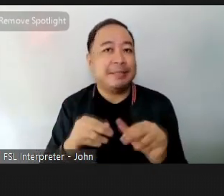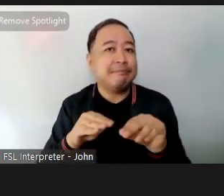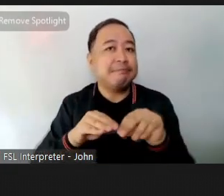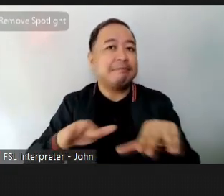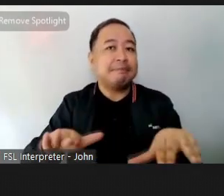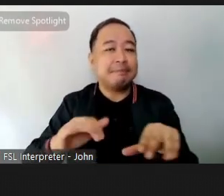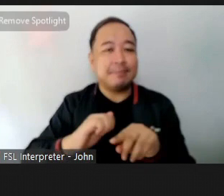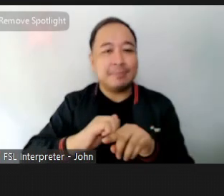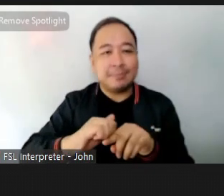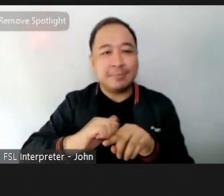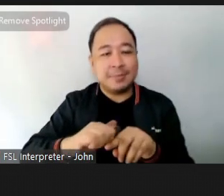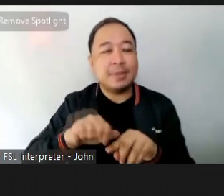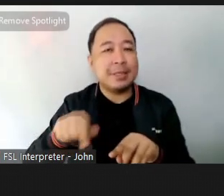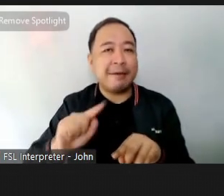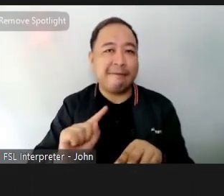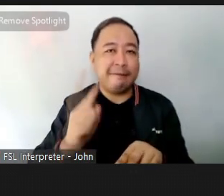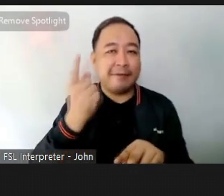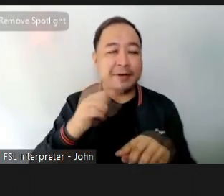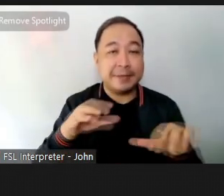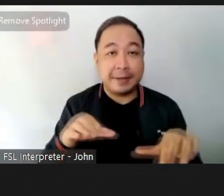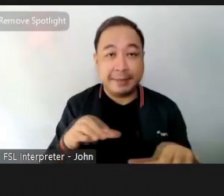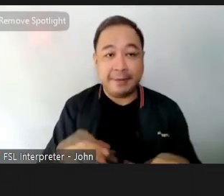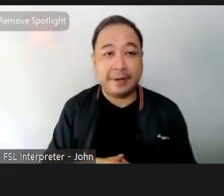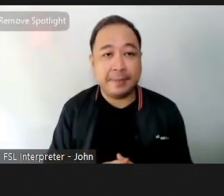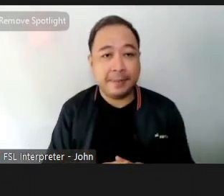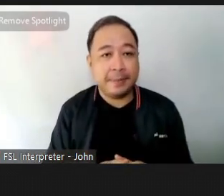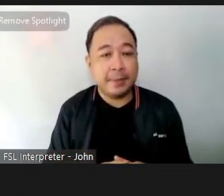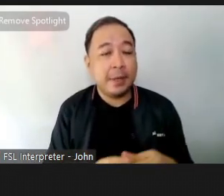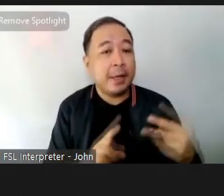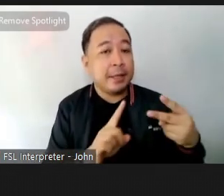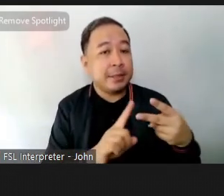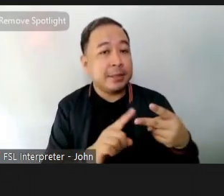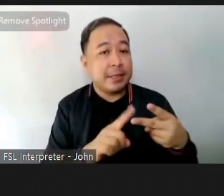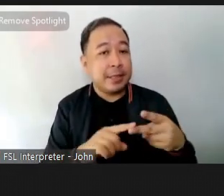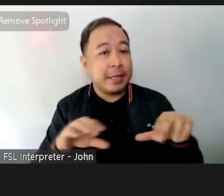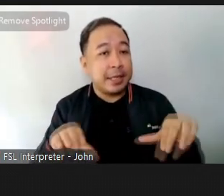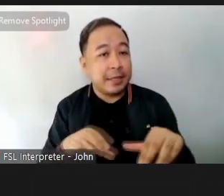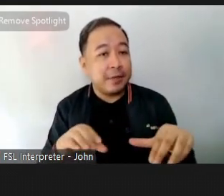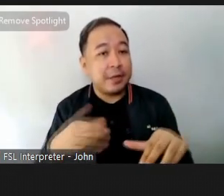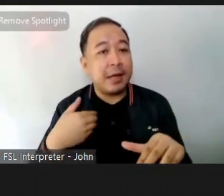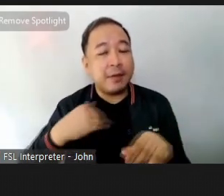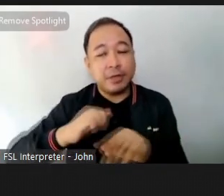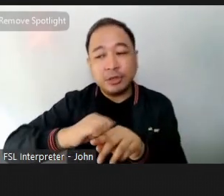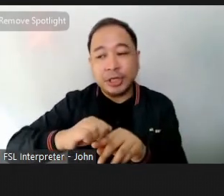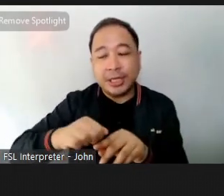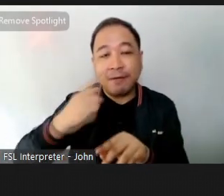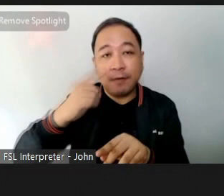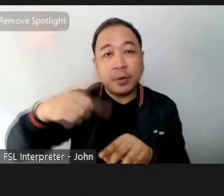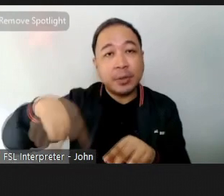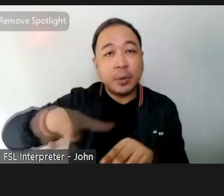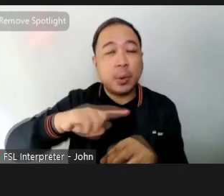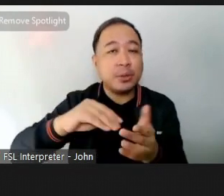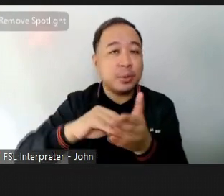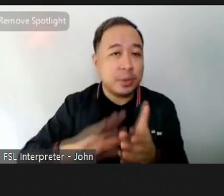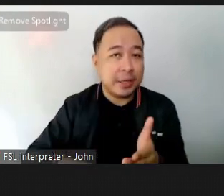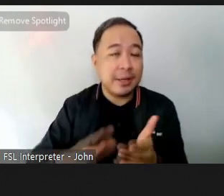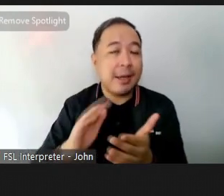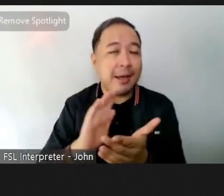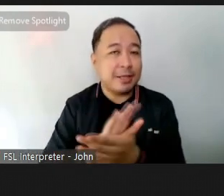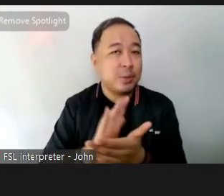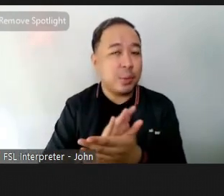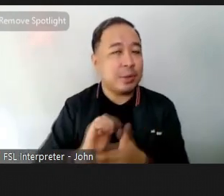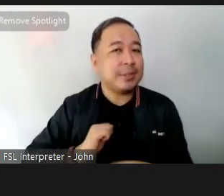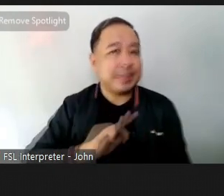that is for the first activity. So for the second activity po, we have the trainings of learners and school personnel on positive